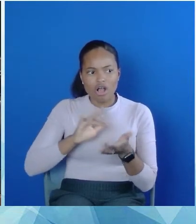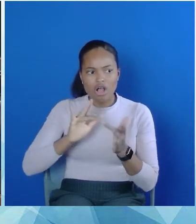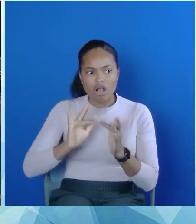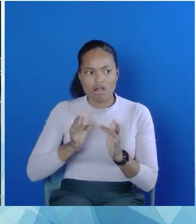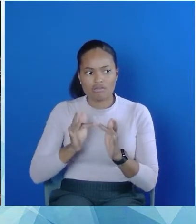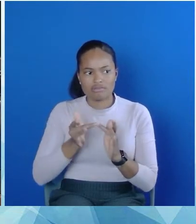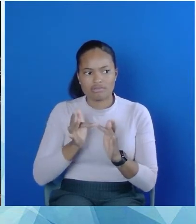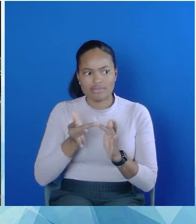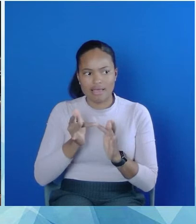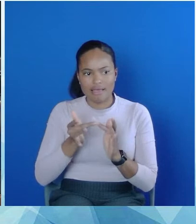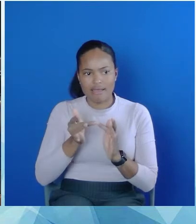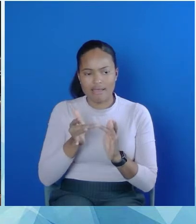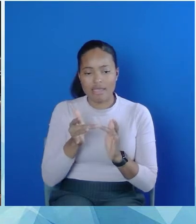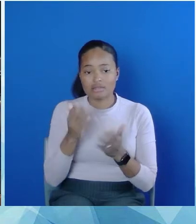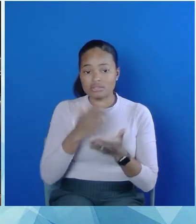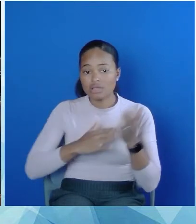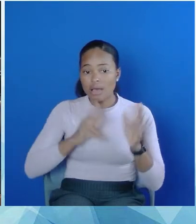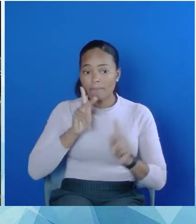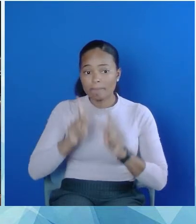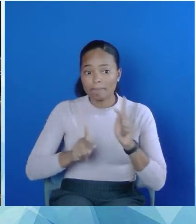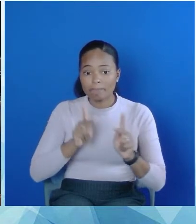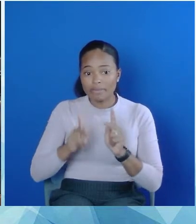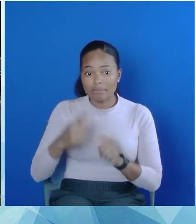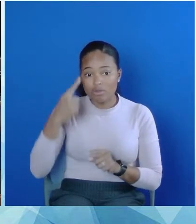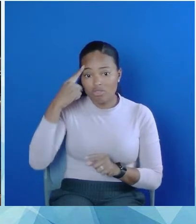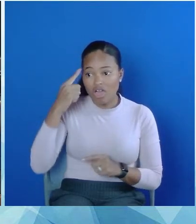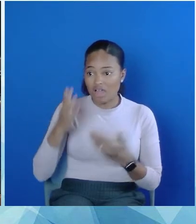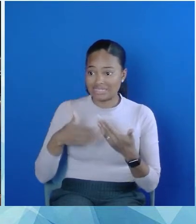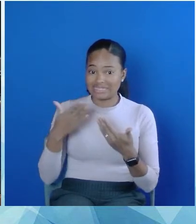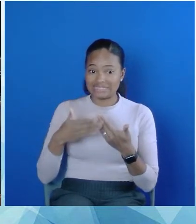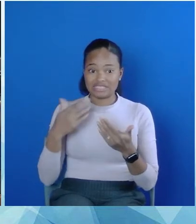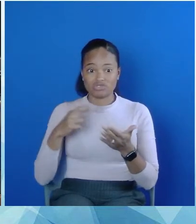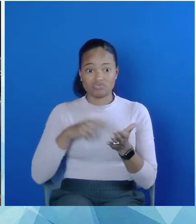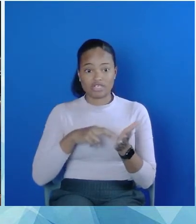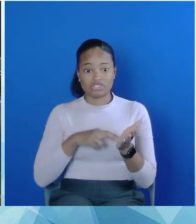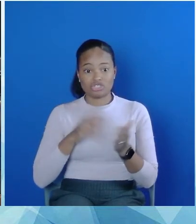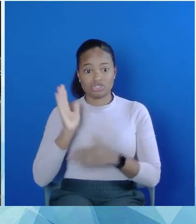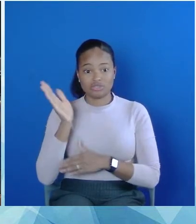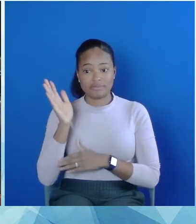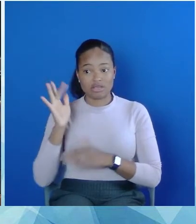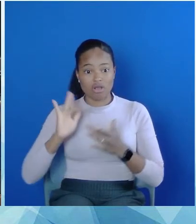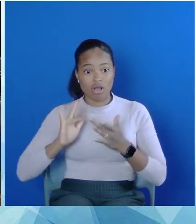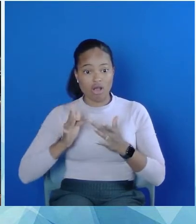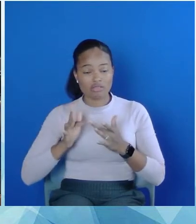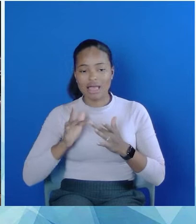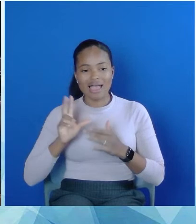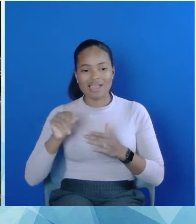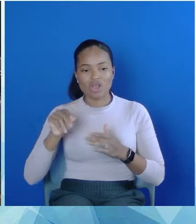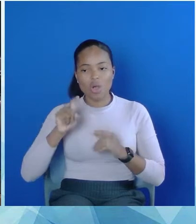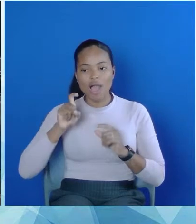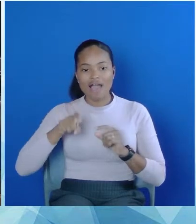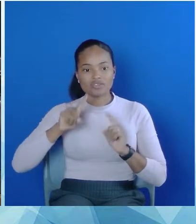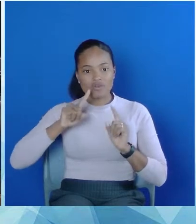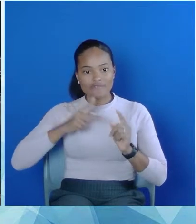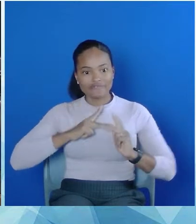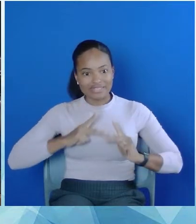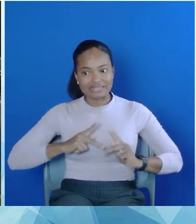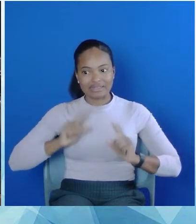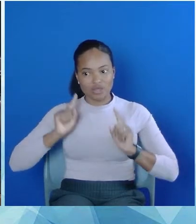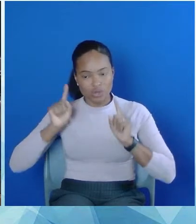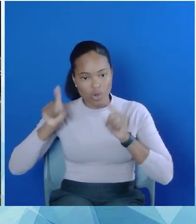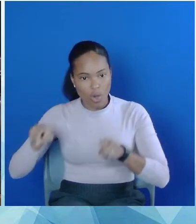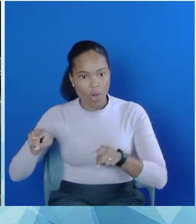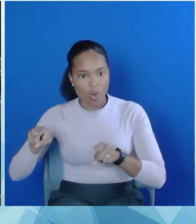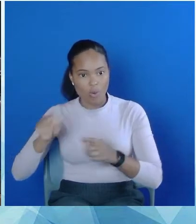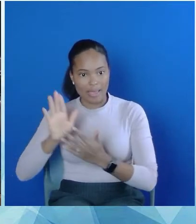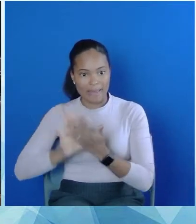have wanted to, they thought it was easy to register to speak online, but rather you have to go down to the Capitol and they have a kiosk or some